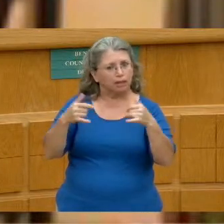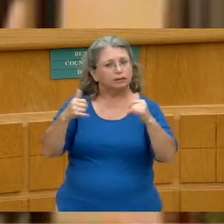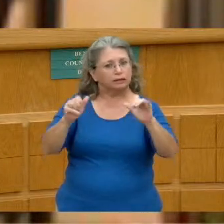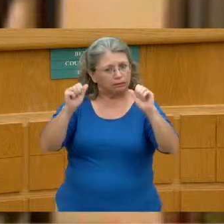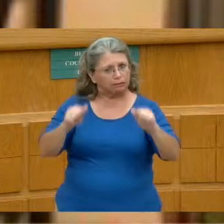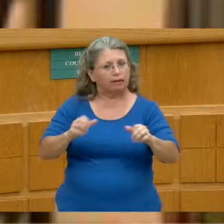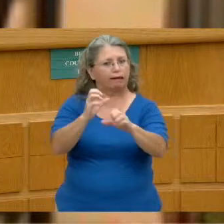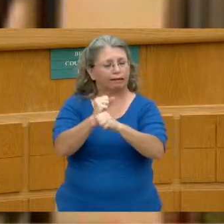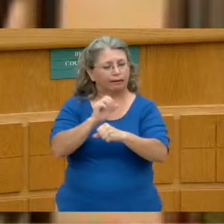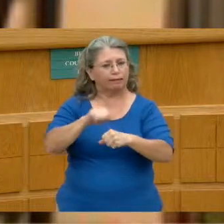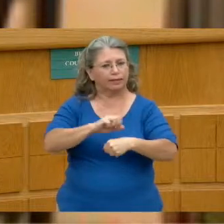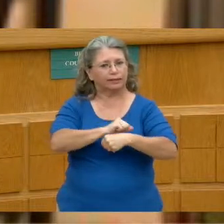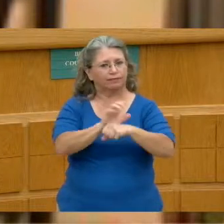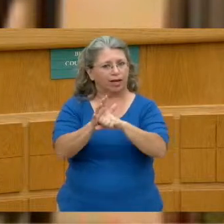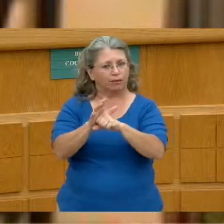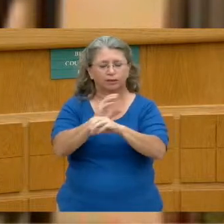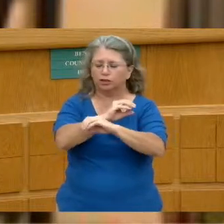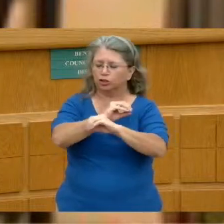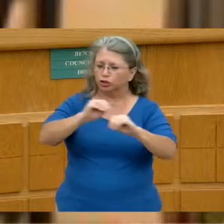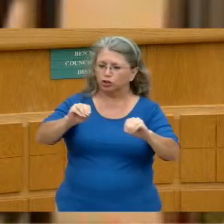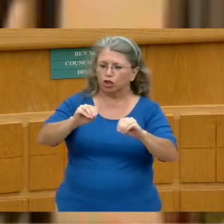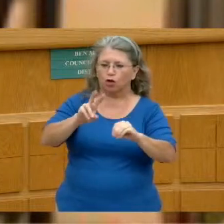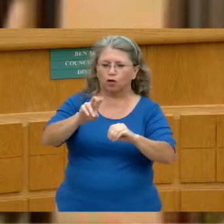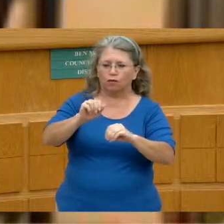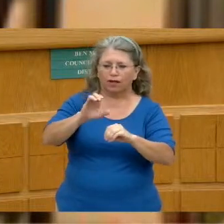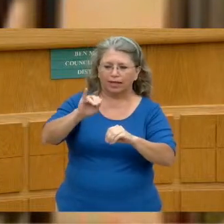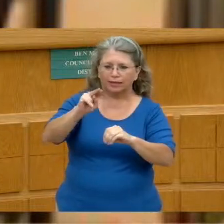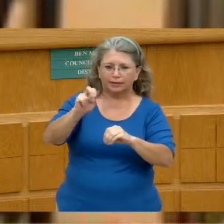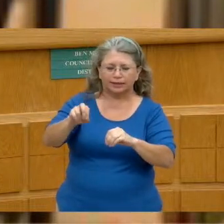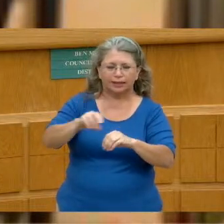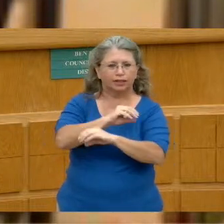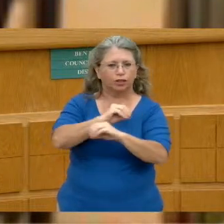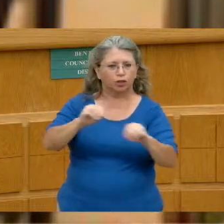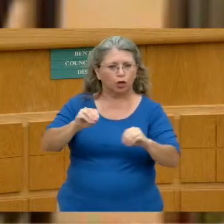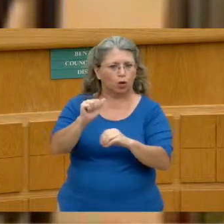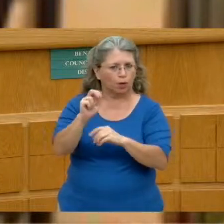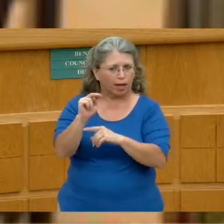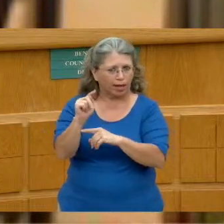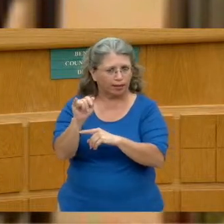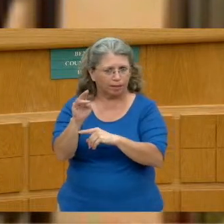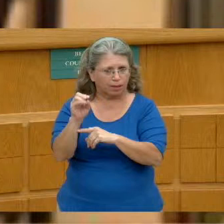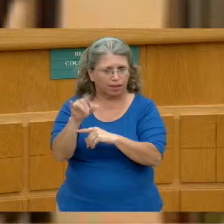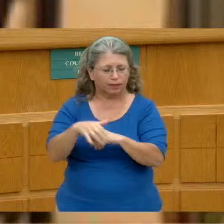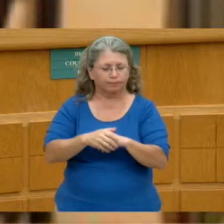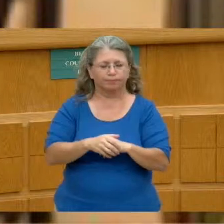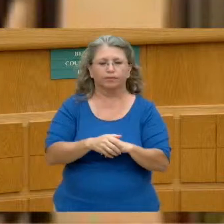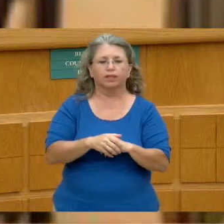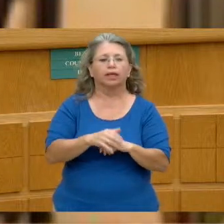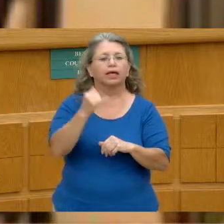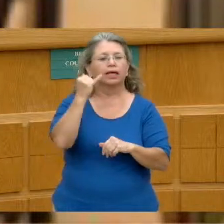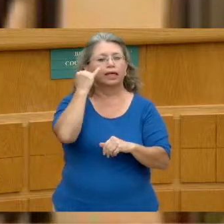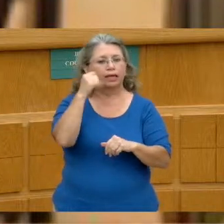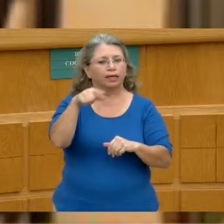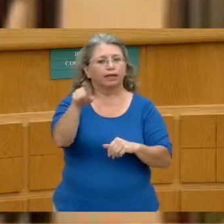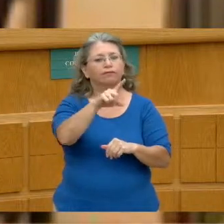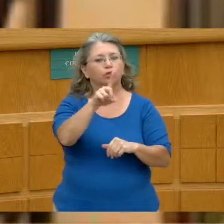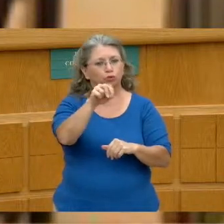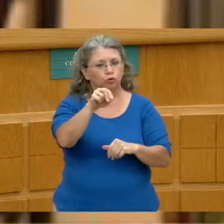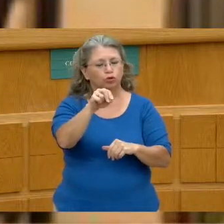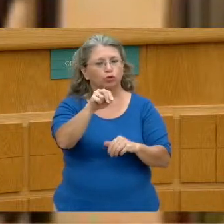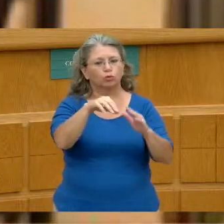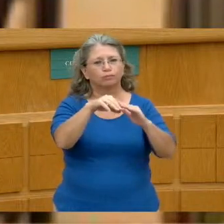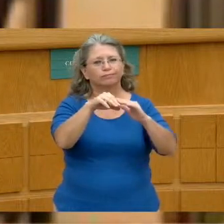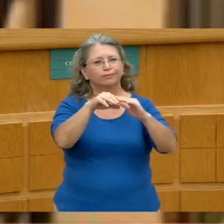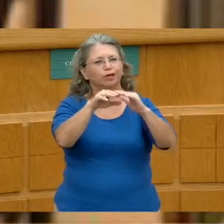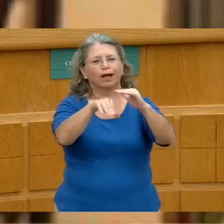antibodies out there and there is no vaccine. So if they do get COVID-19, So this is messages for you out there. If you're